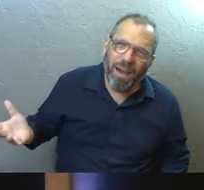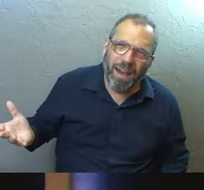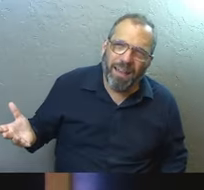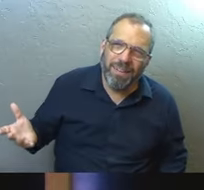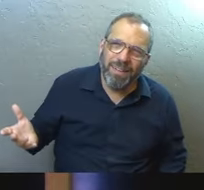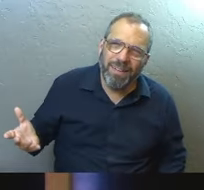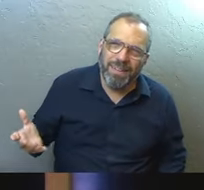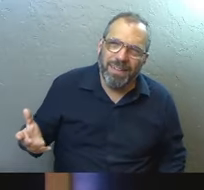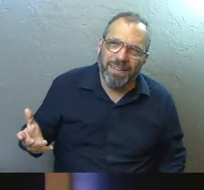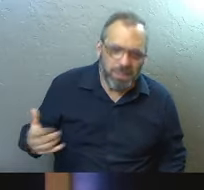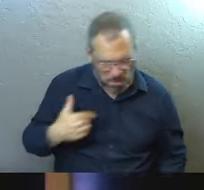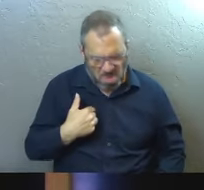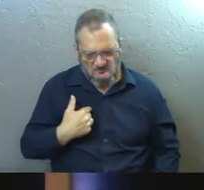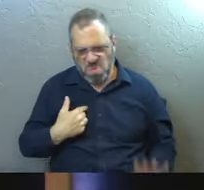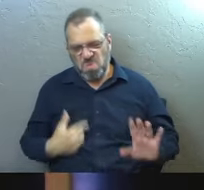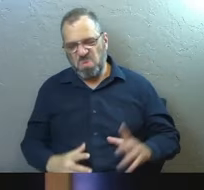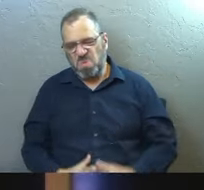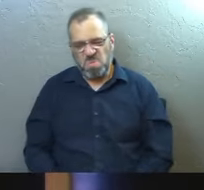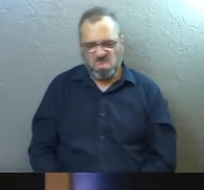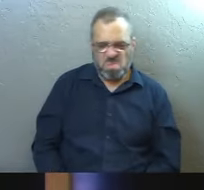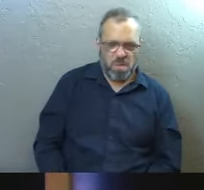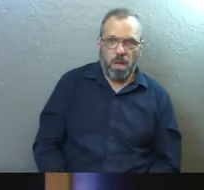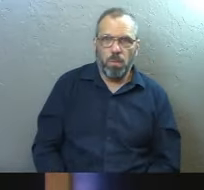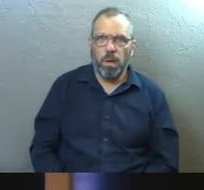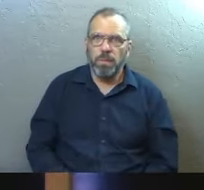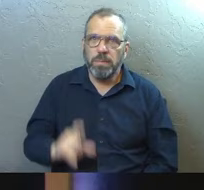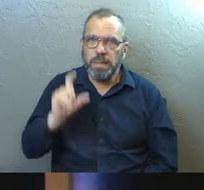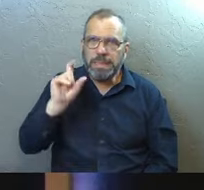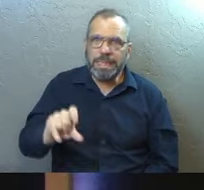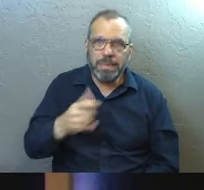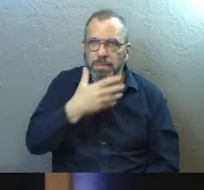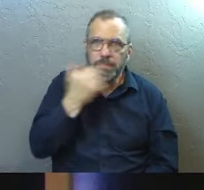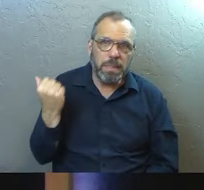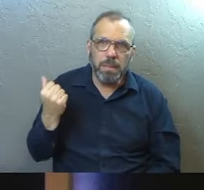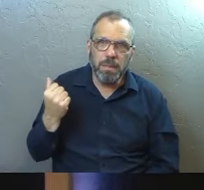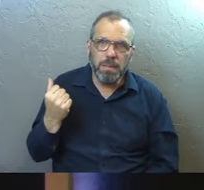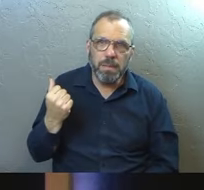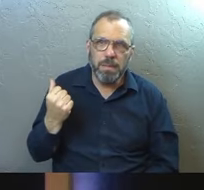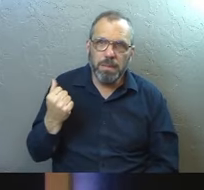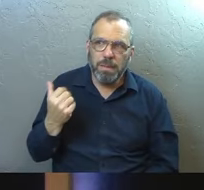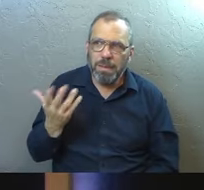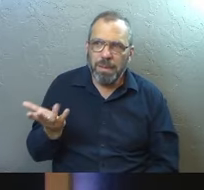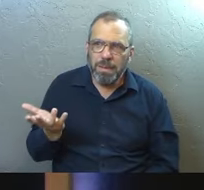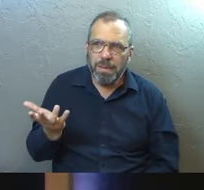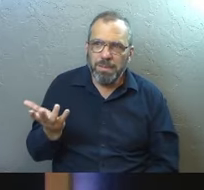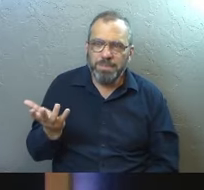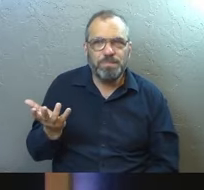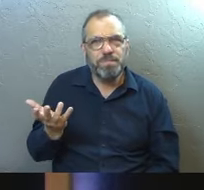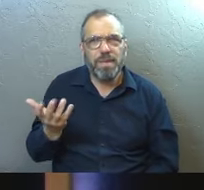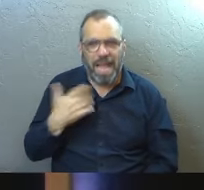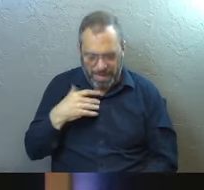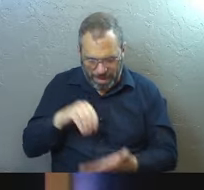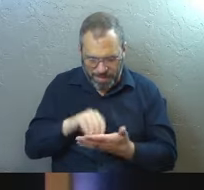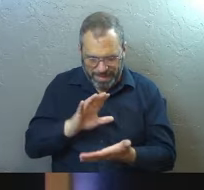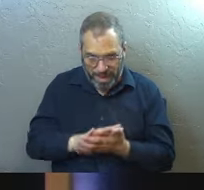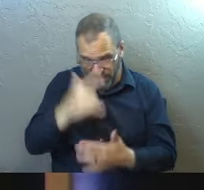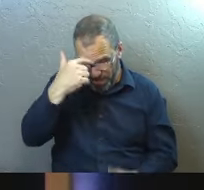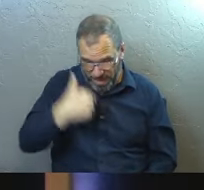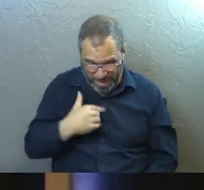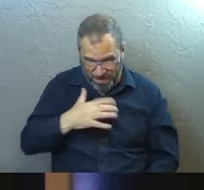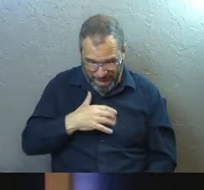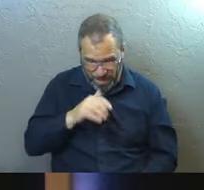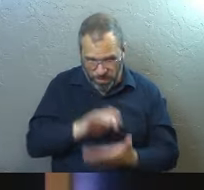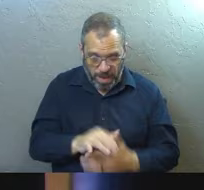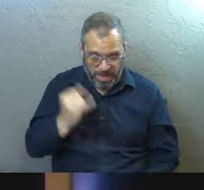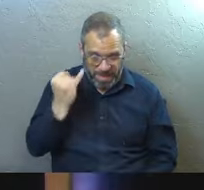do that all the time. It's like, oh, it's just not how I do it. It's like, well, it better be, you know, like, and I wrote this down for me in my